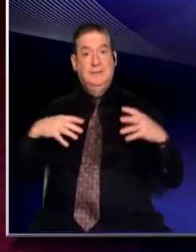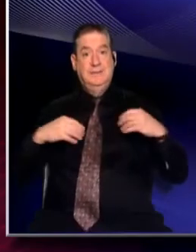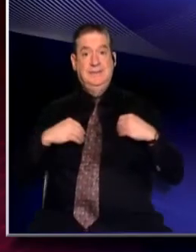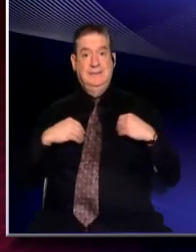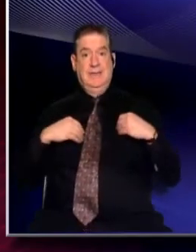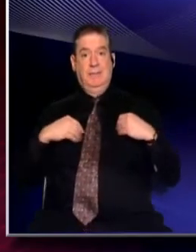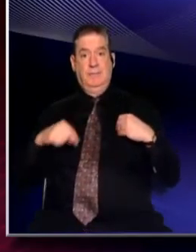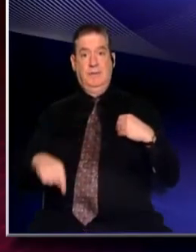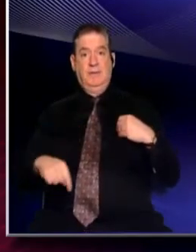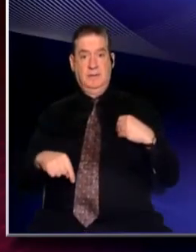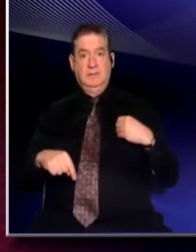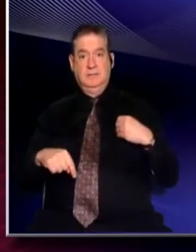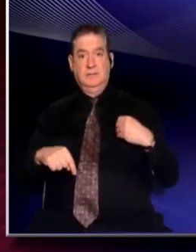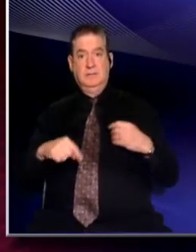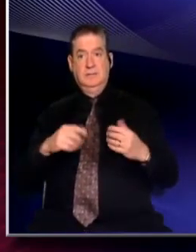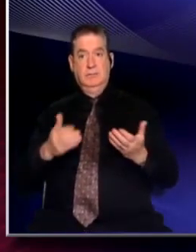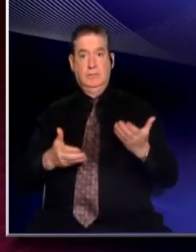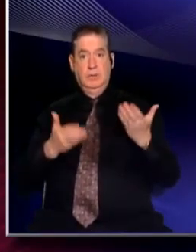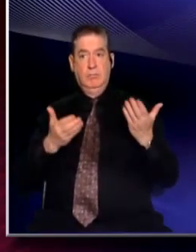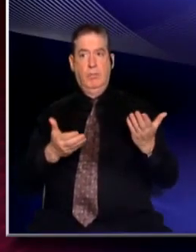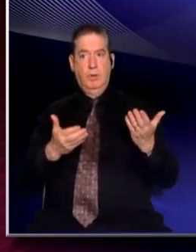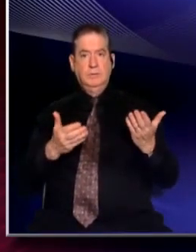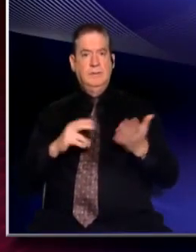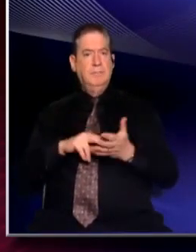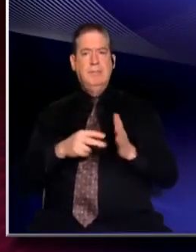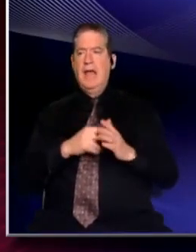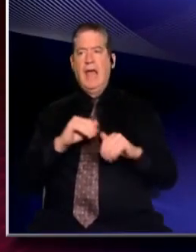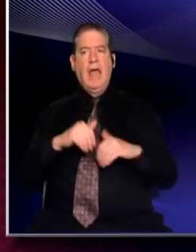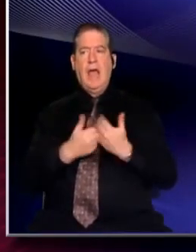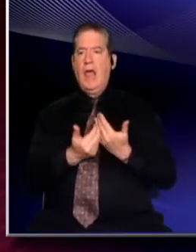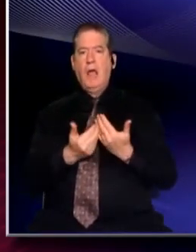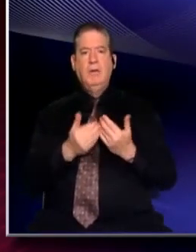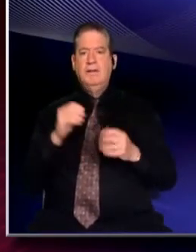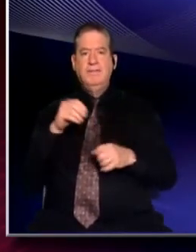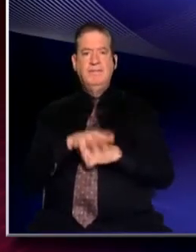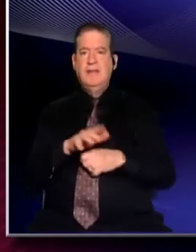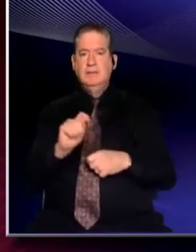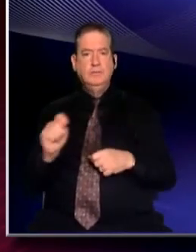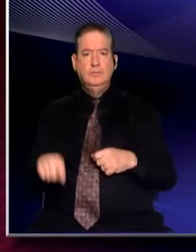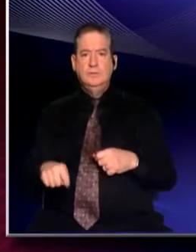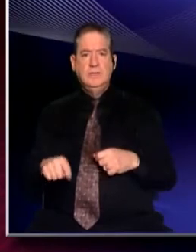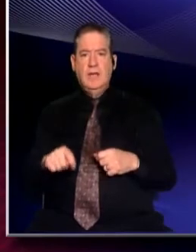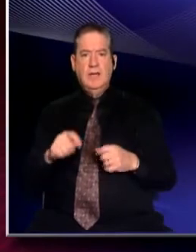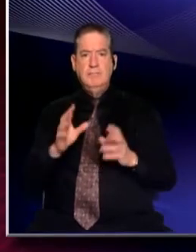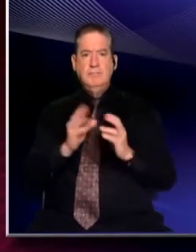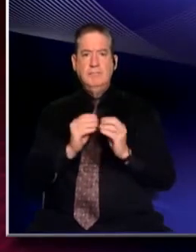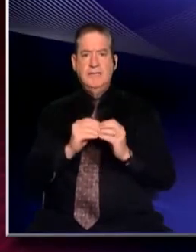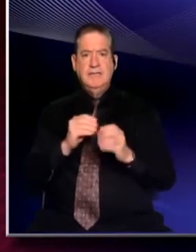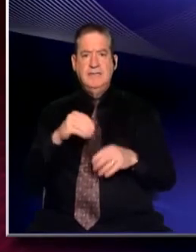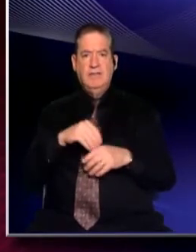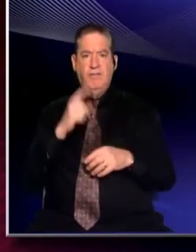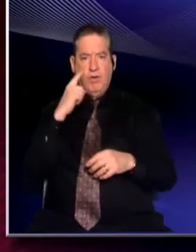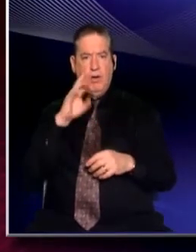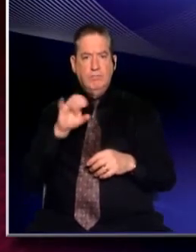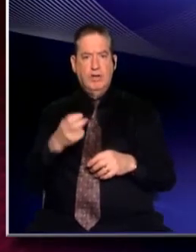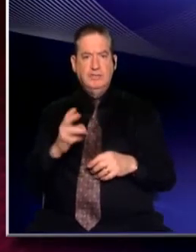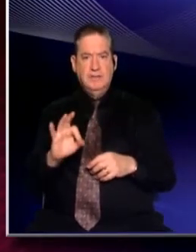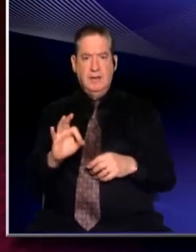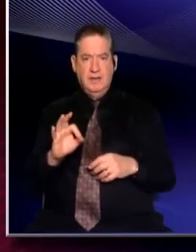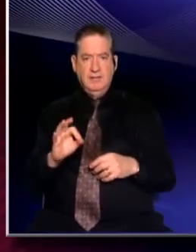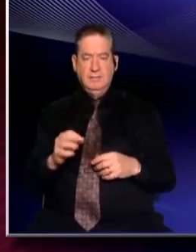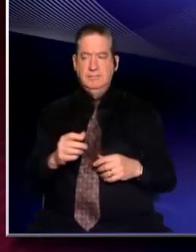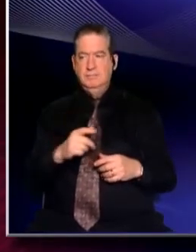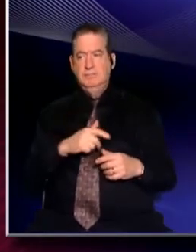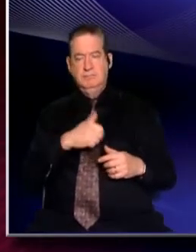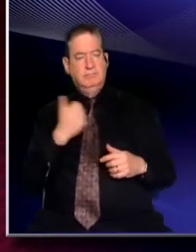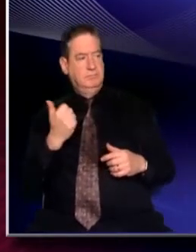proposal, that means how would that affect the Tucson meeting for March 9th? Let me explain the results. I